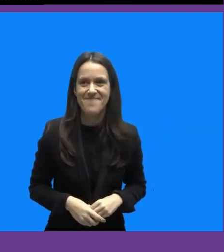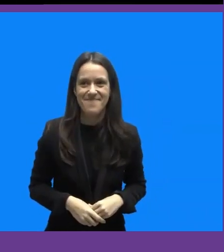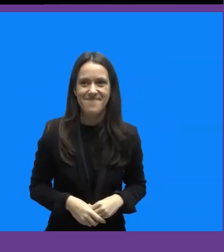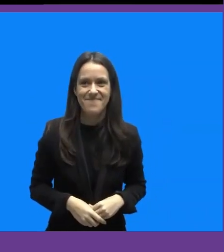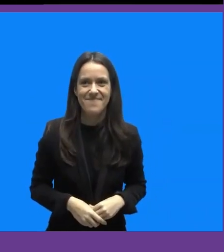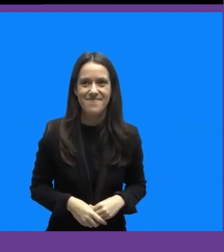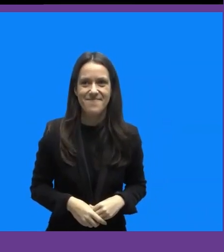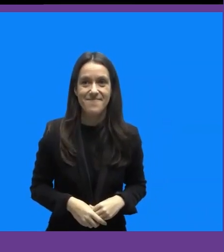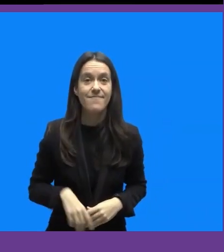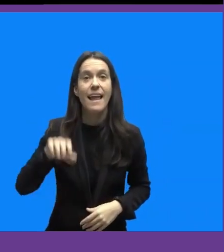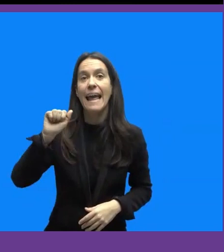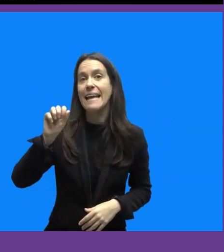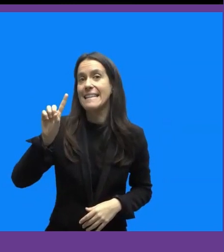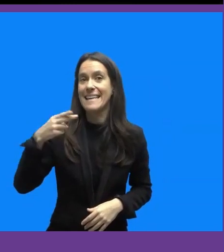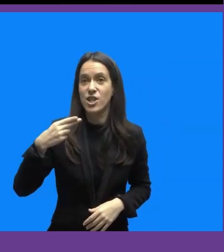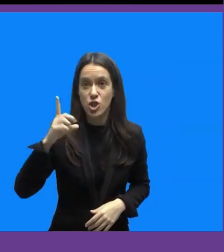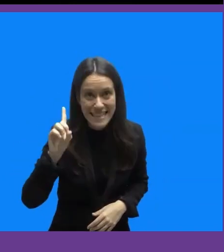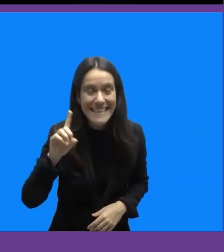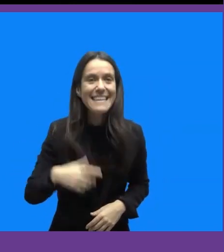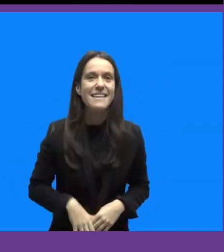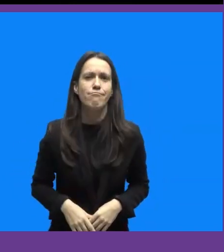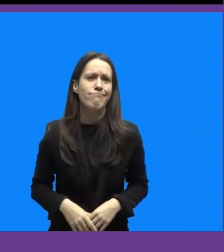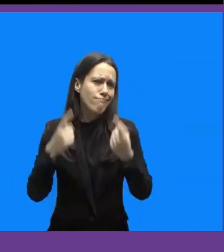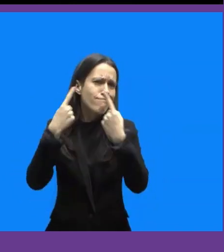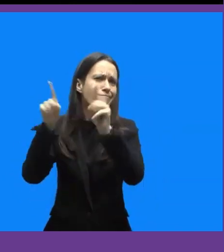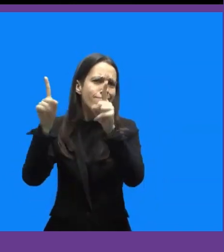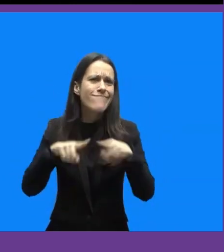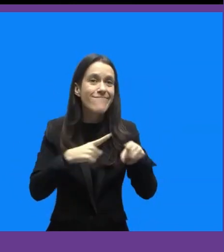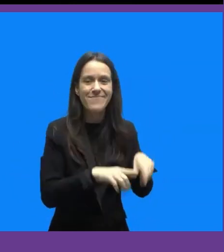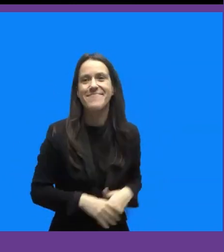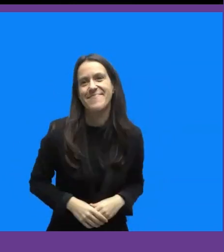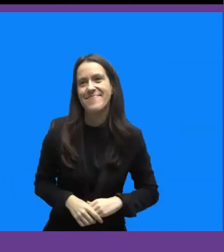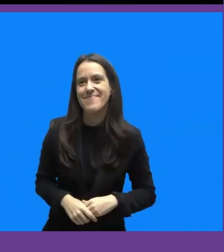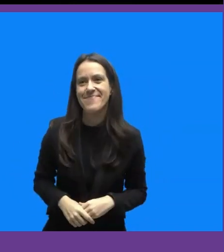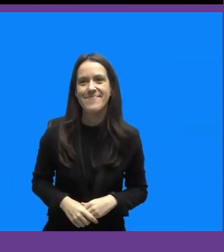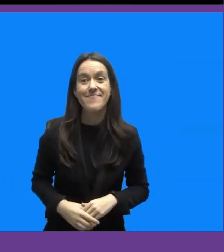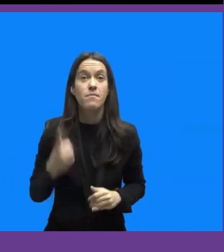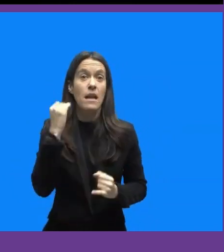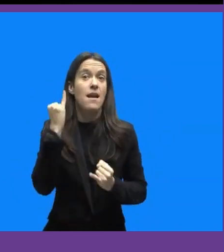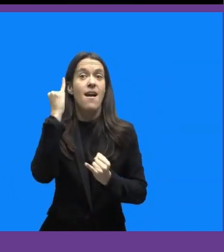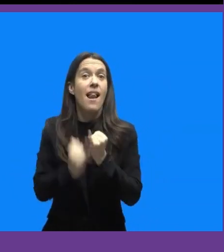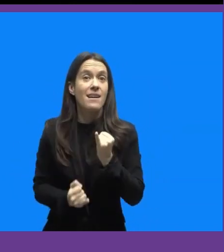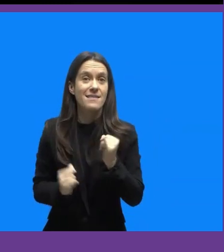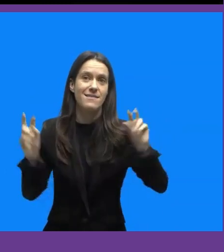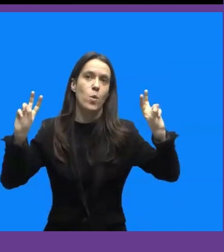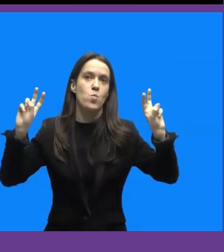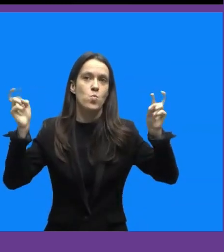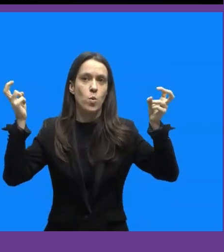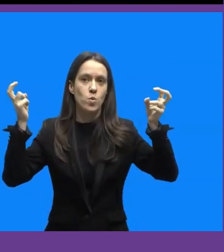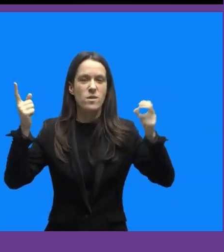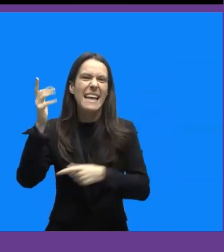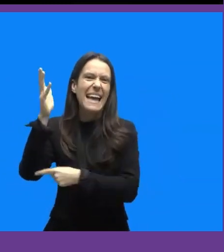up, ADHD. So, and then just to finish, one of our